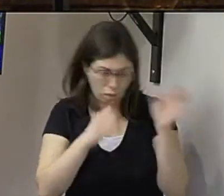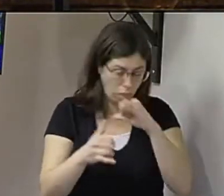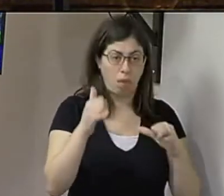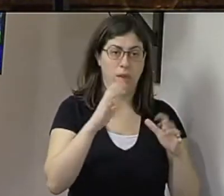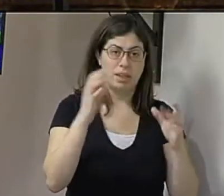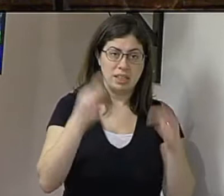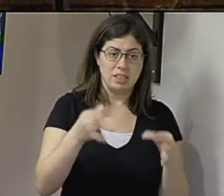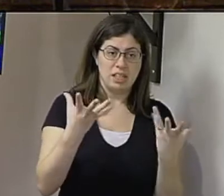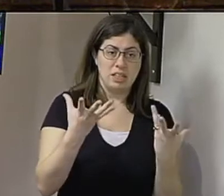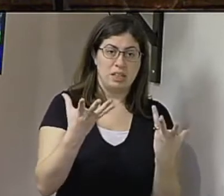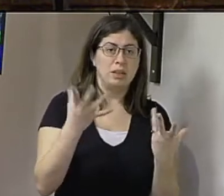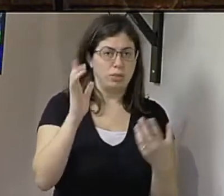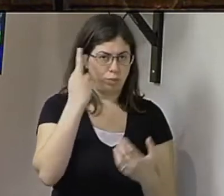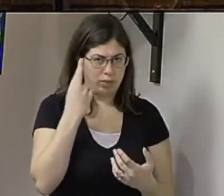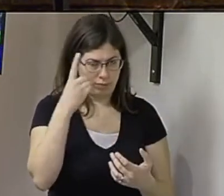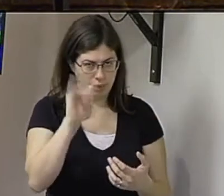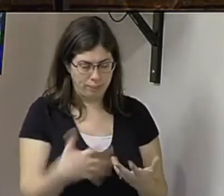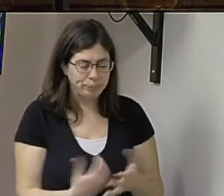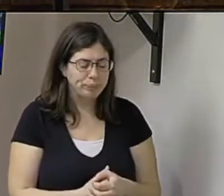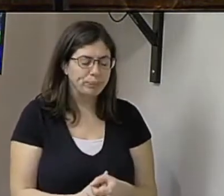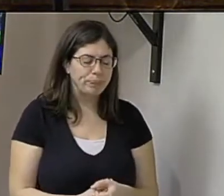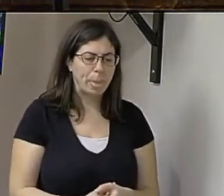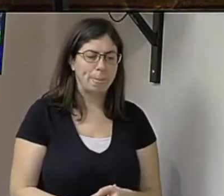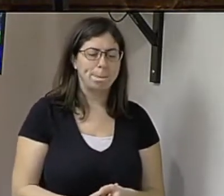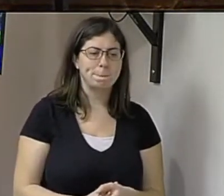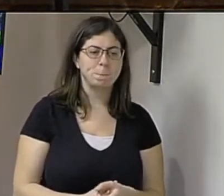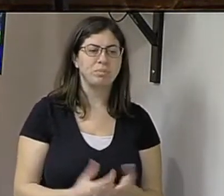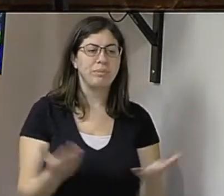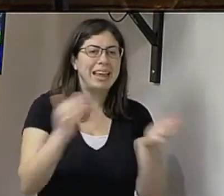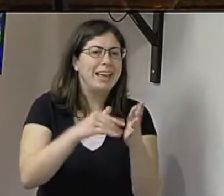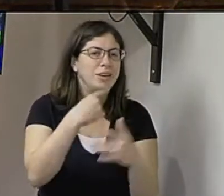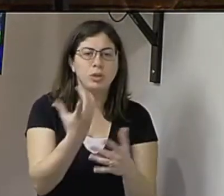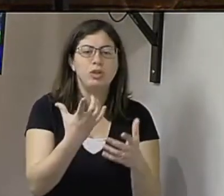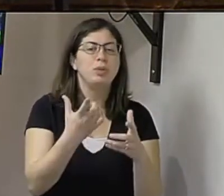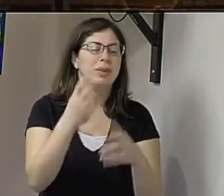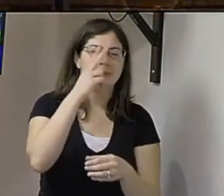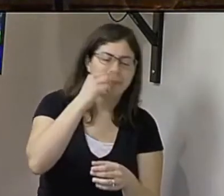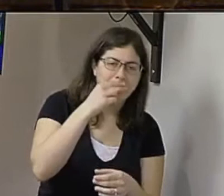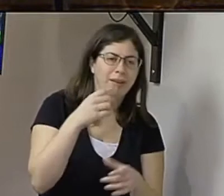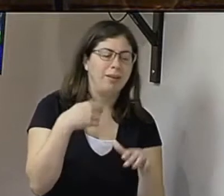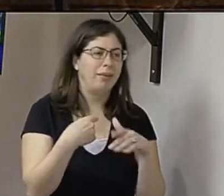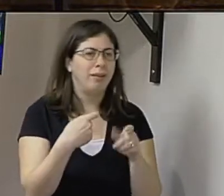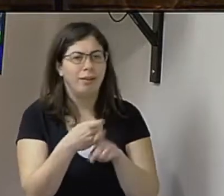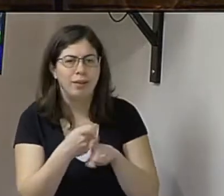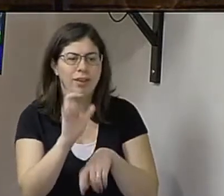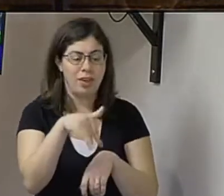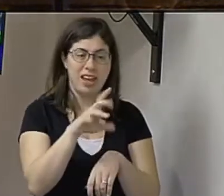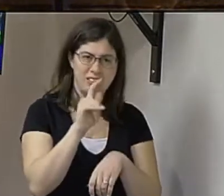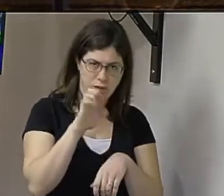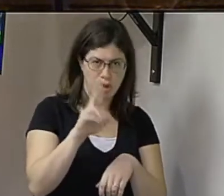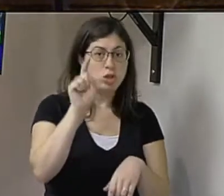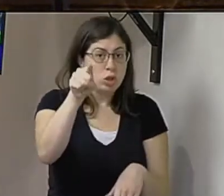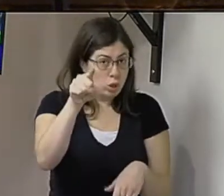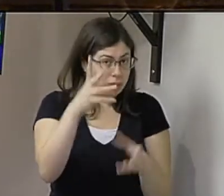book, yeah, there's a reason for that. So I told you, there's going to be humor and satire here in the book of Esther. You're supposed to,